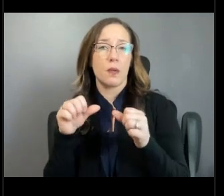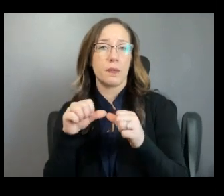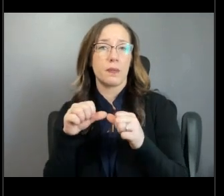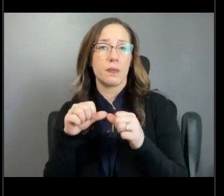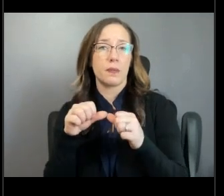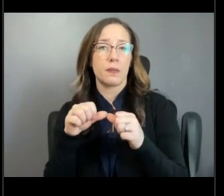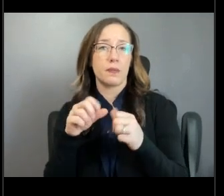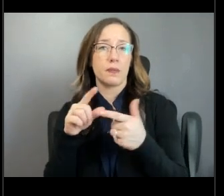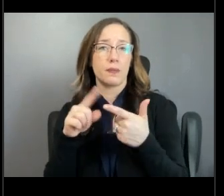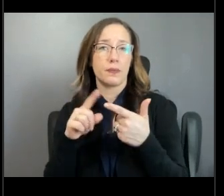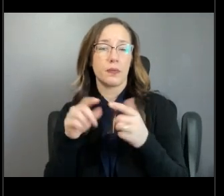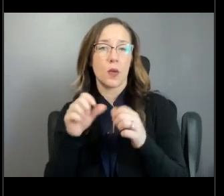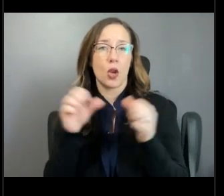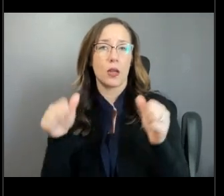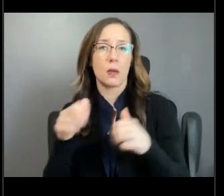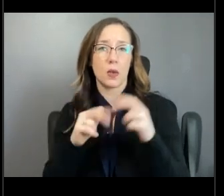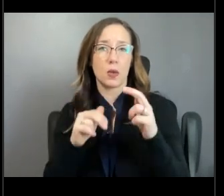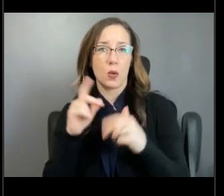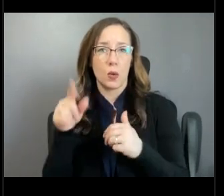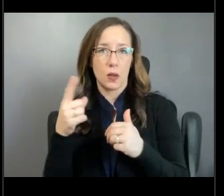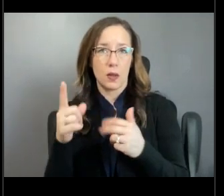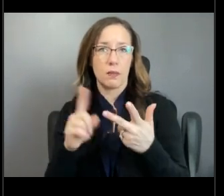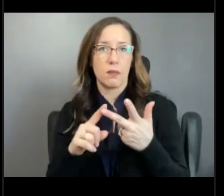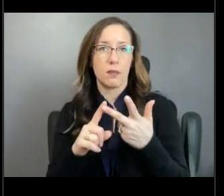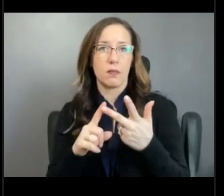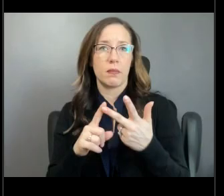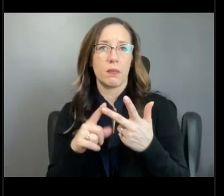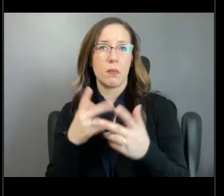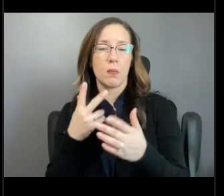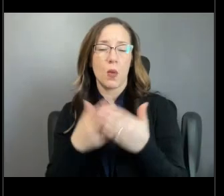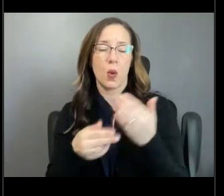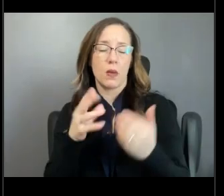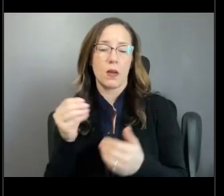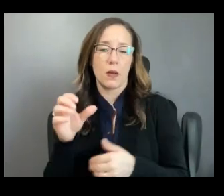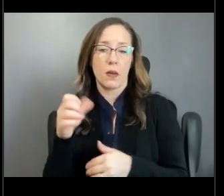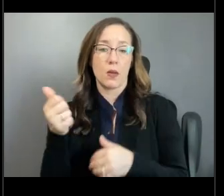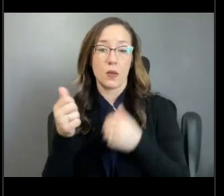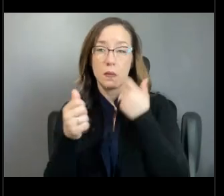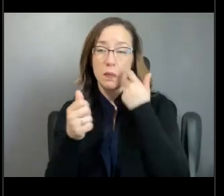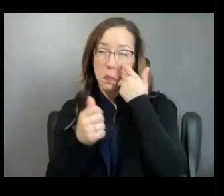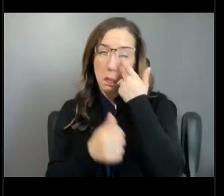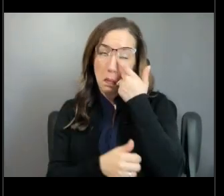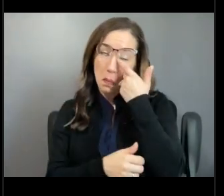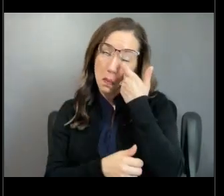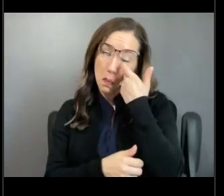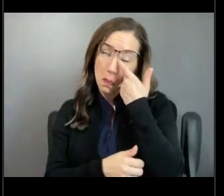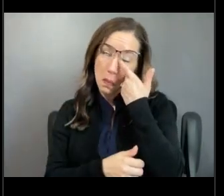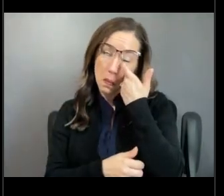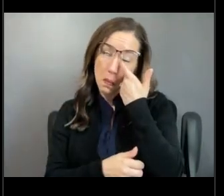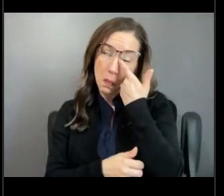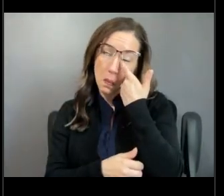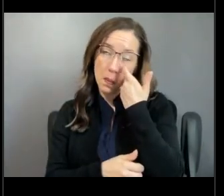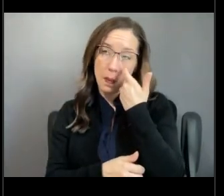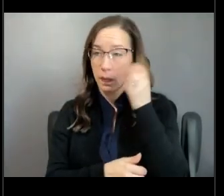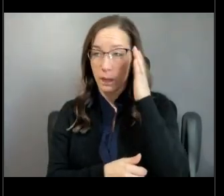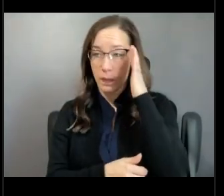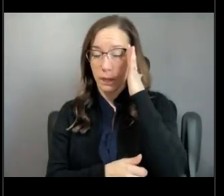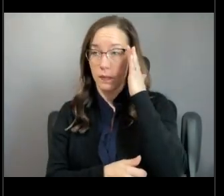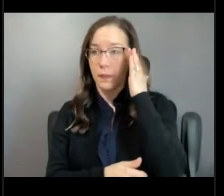Second option, architect and builder only. And the third option, both and